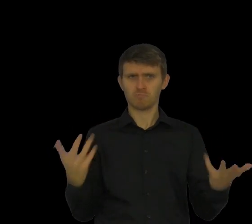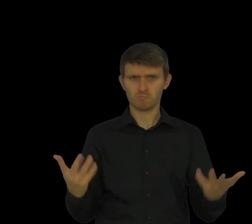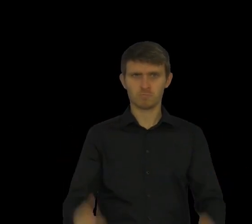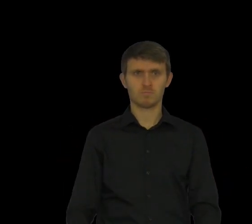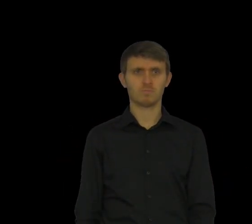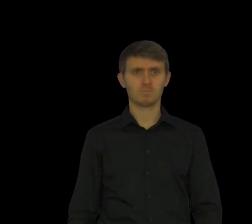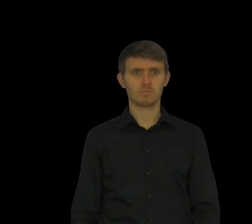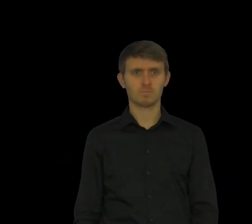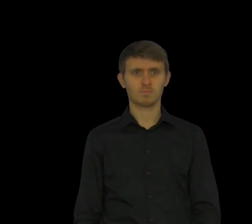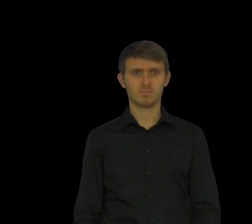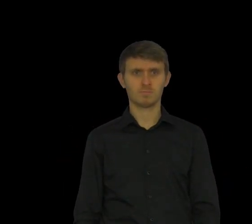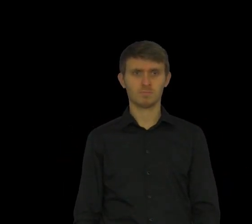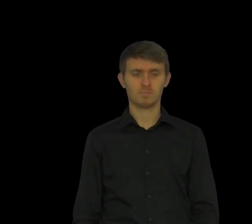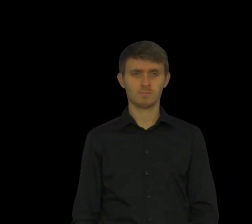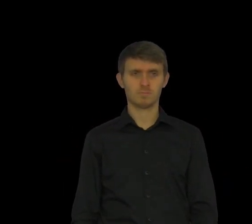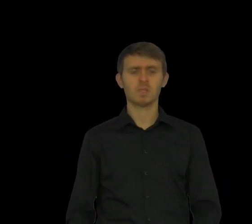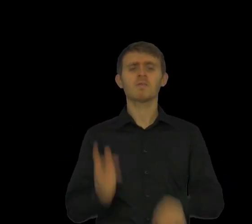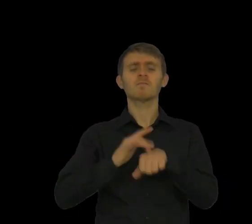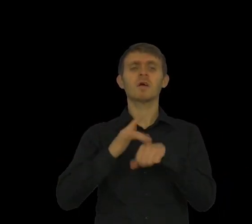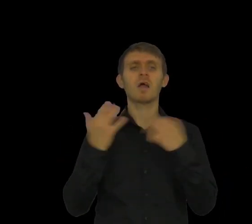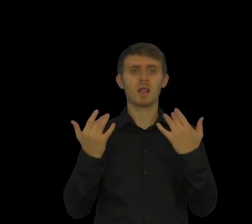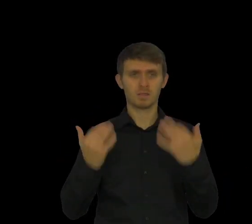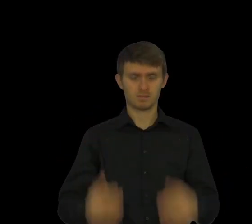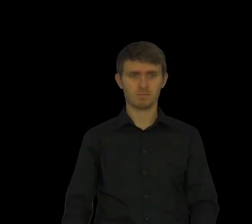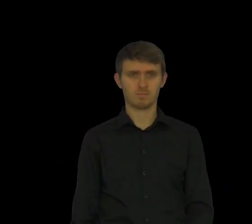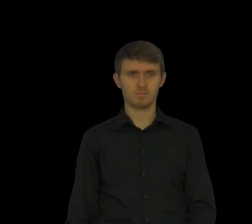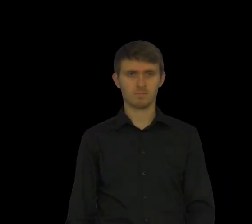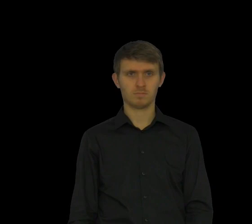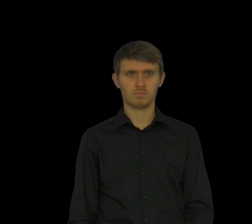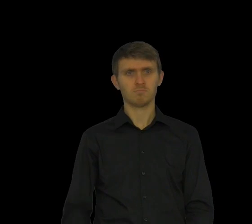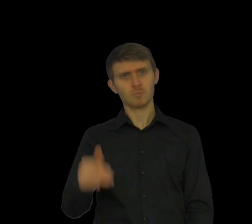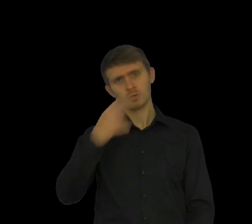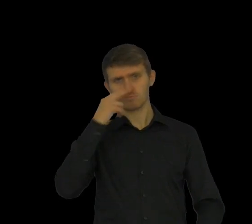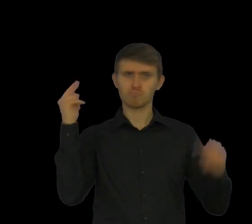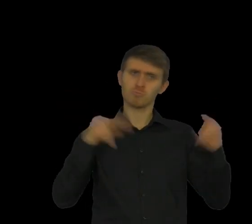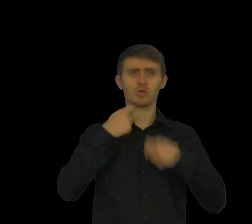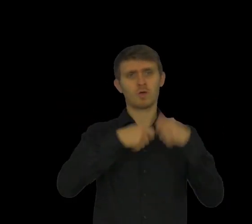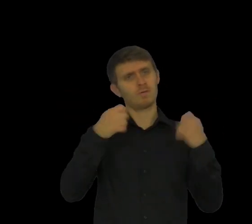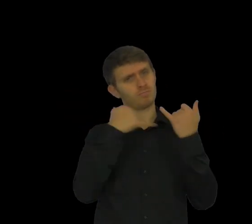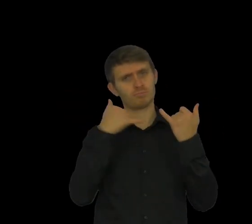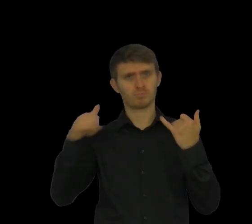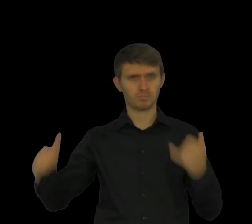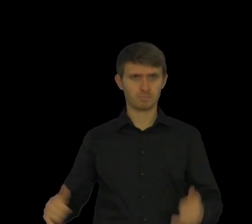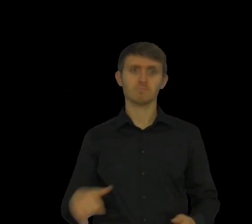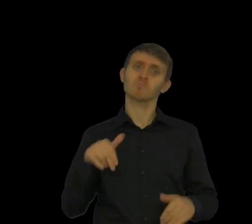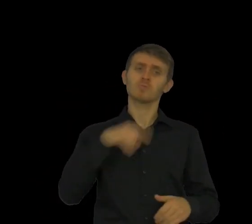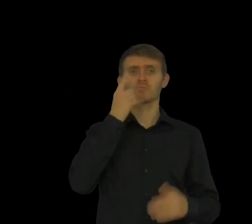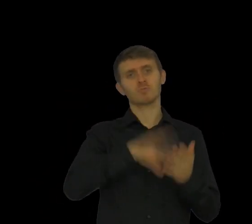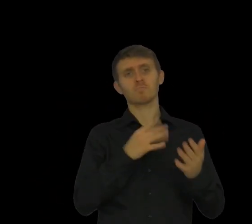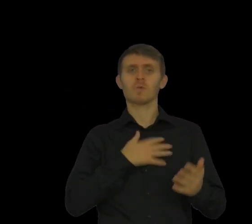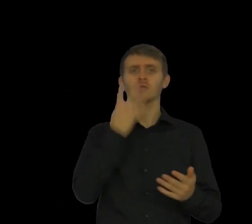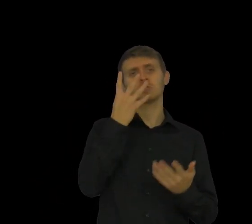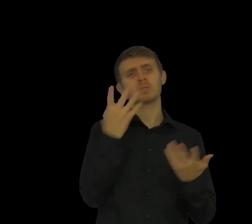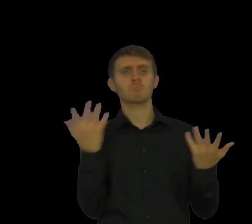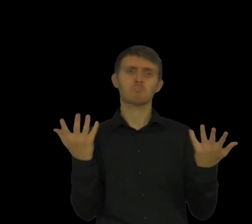four + three what did that equal well there were a couple of ways we could have viewed this we could have said